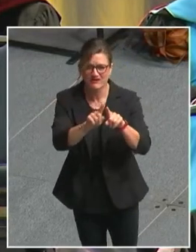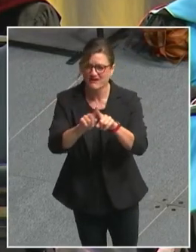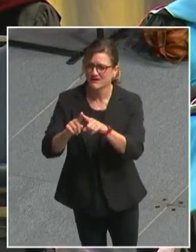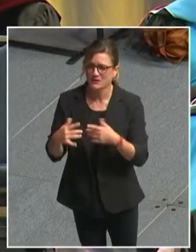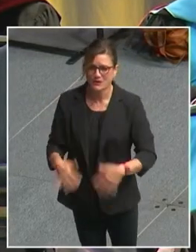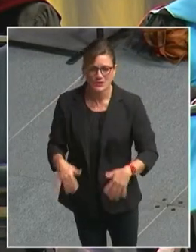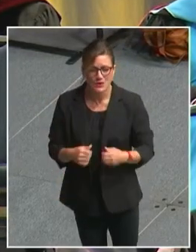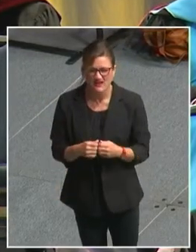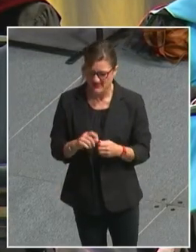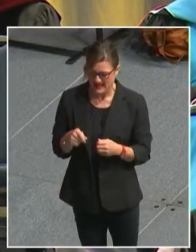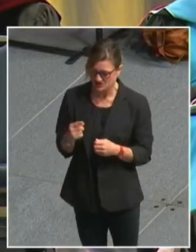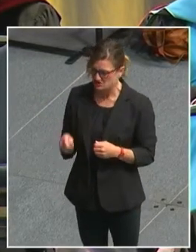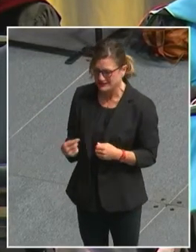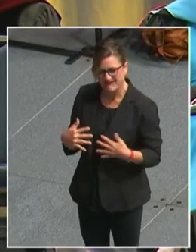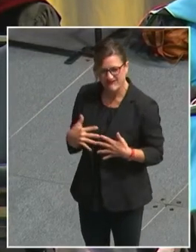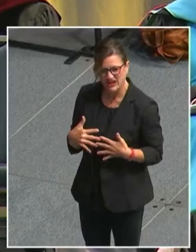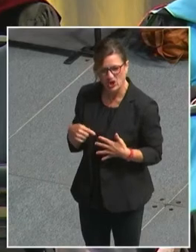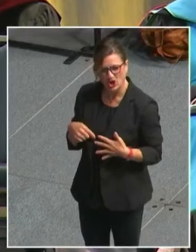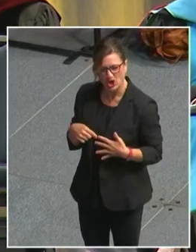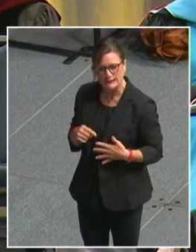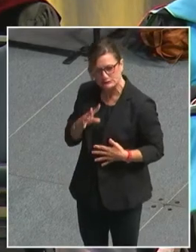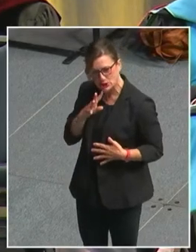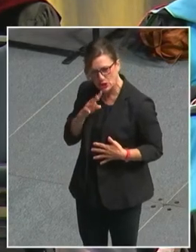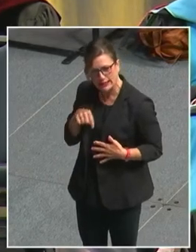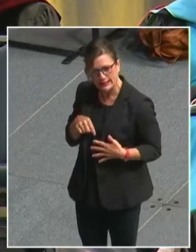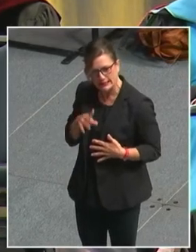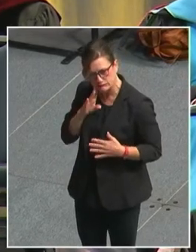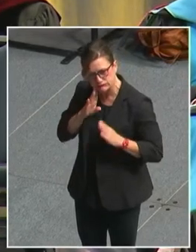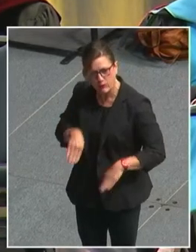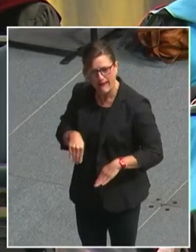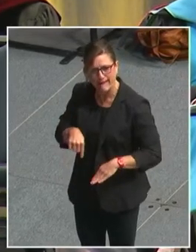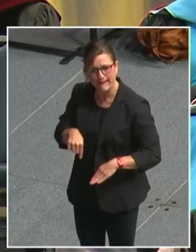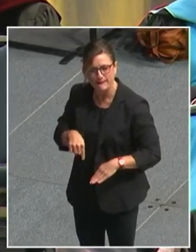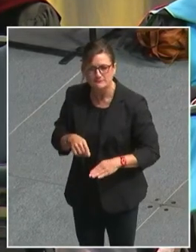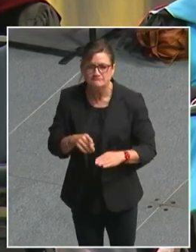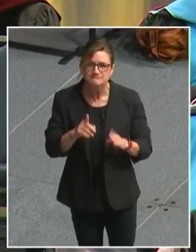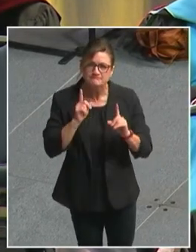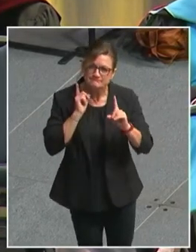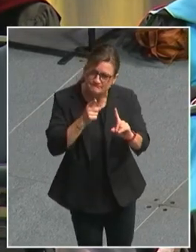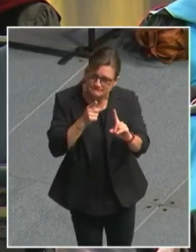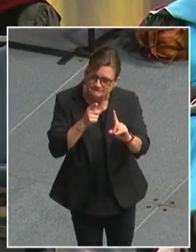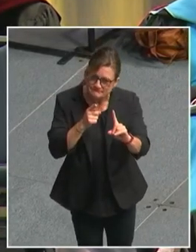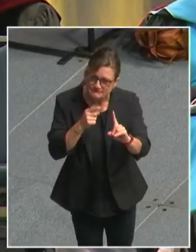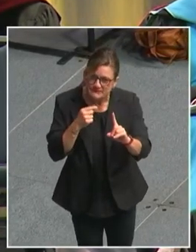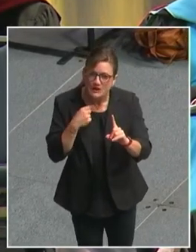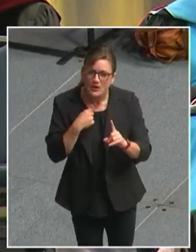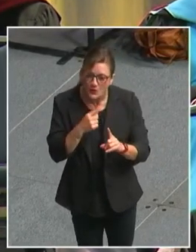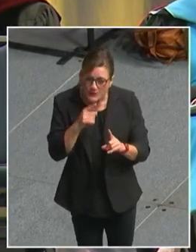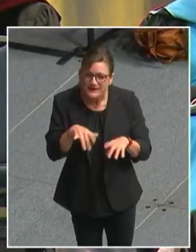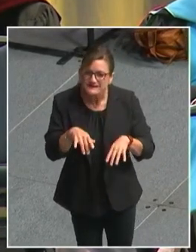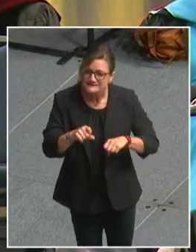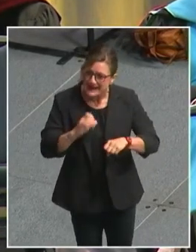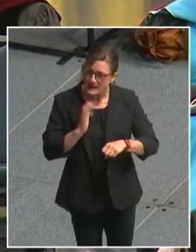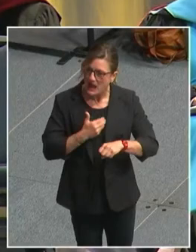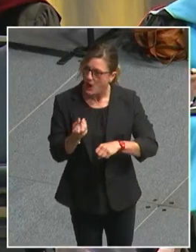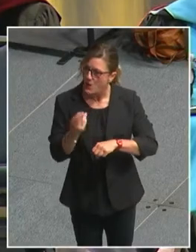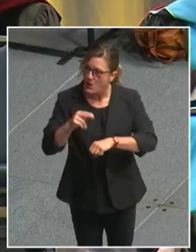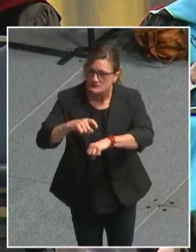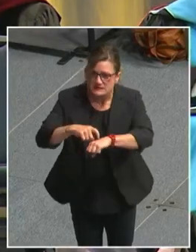my fear talking. We are not behind. We are on our own time.